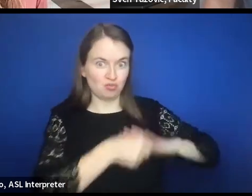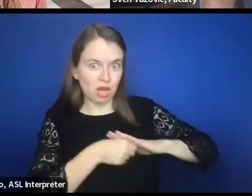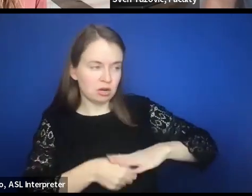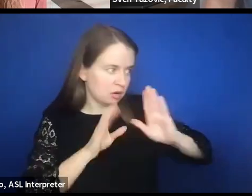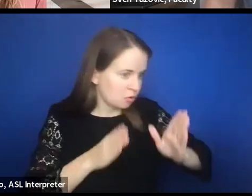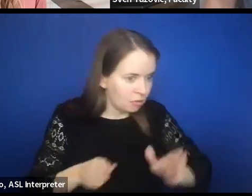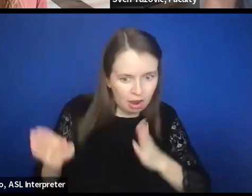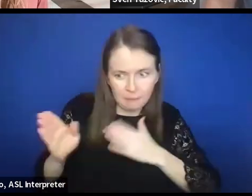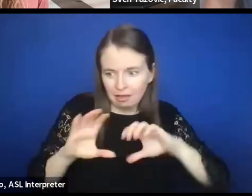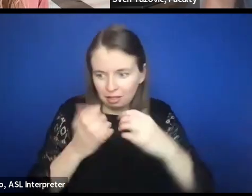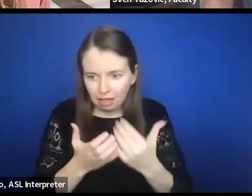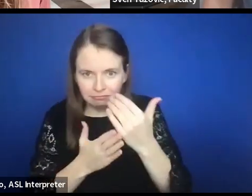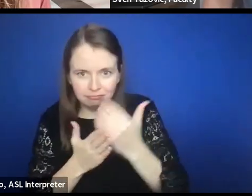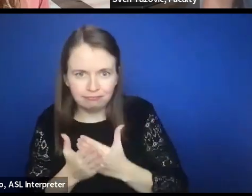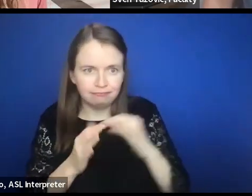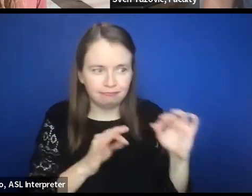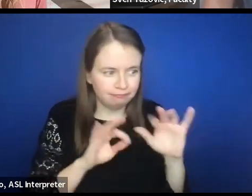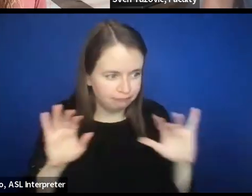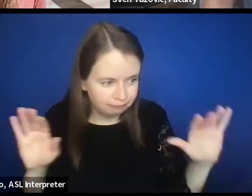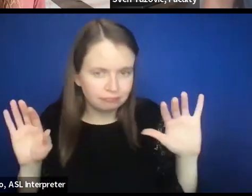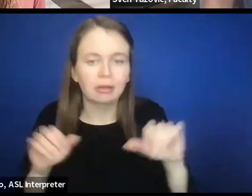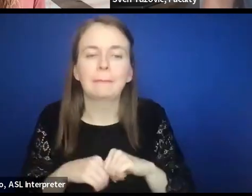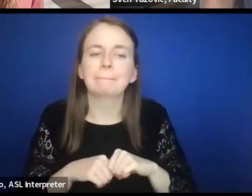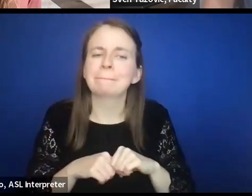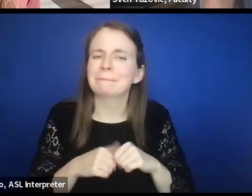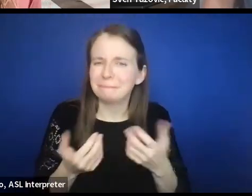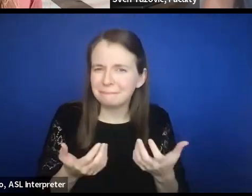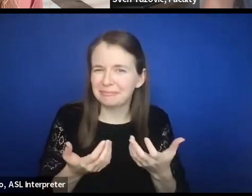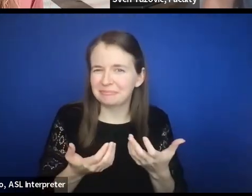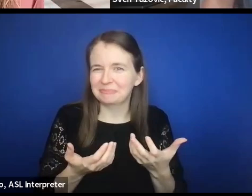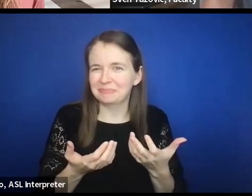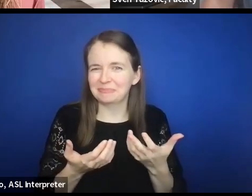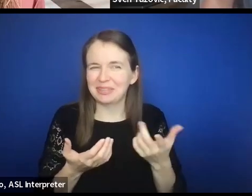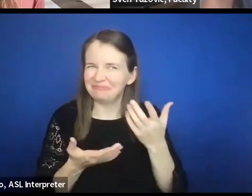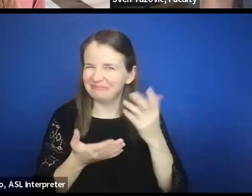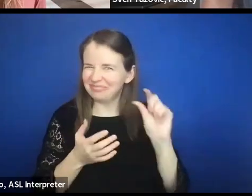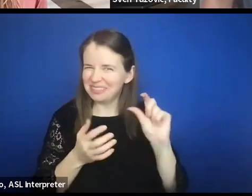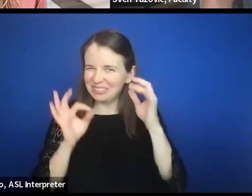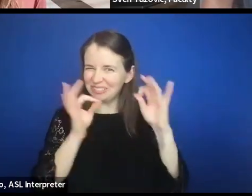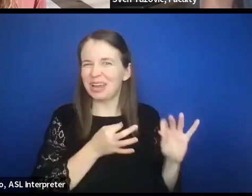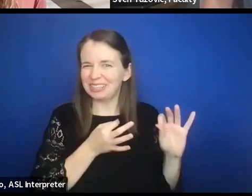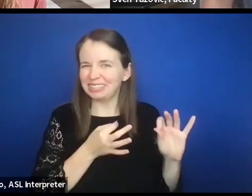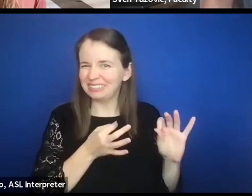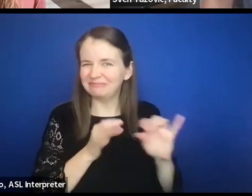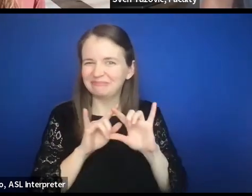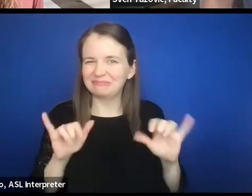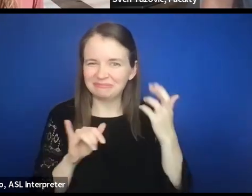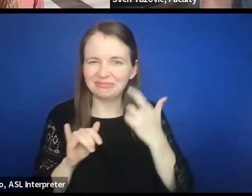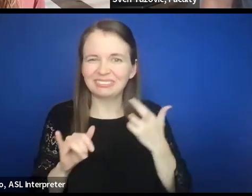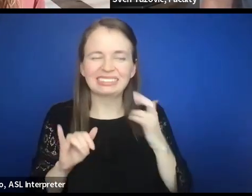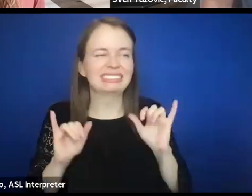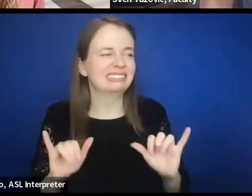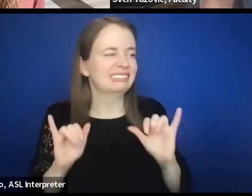prepare my class. So I think that's where you are distracted. But I did realize basically I